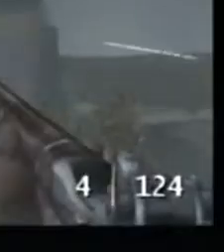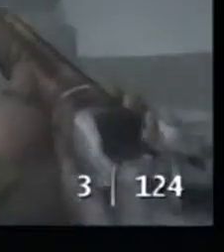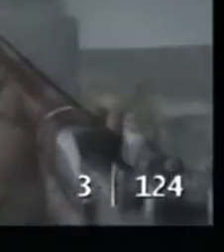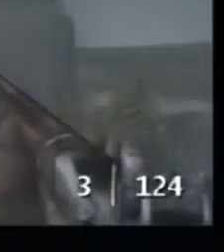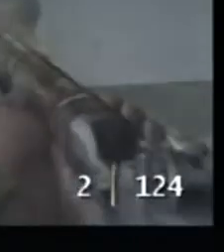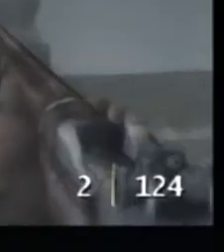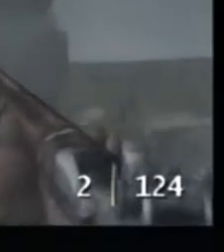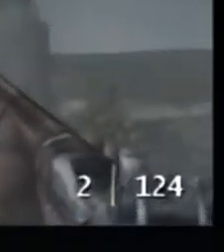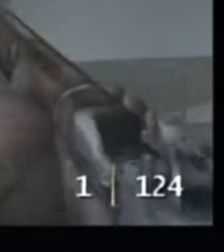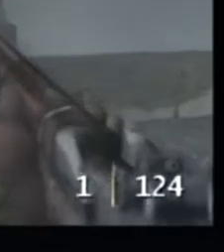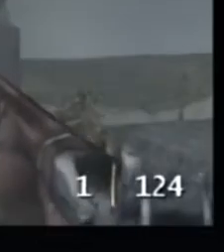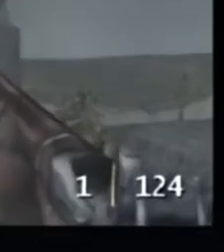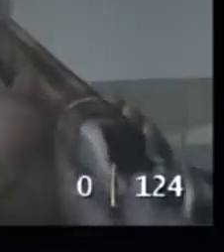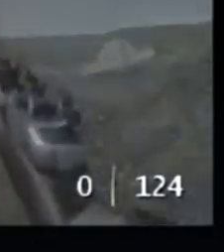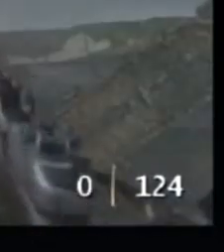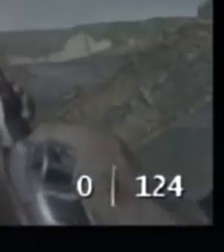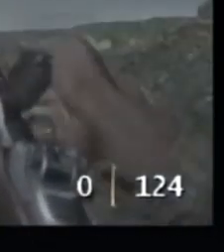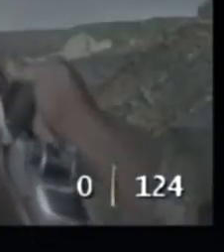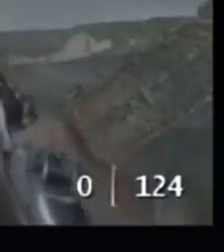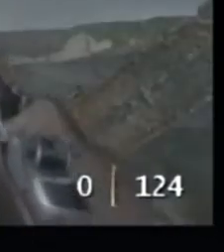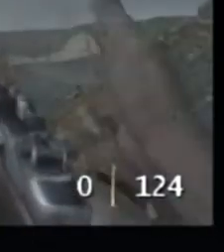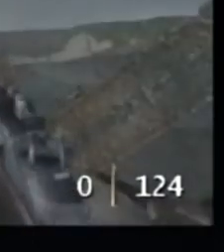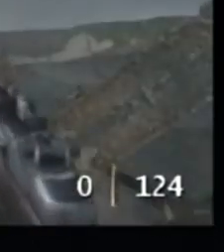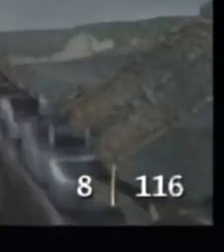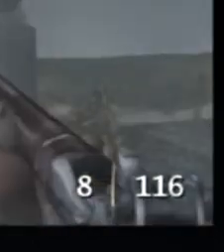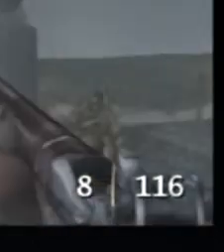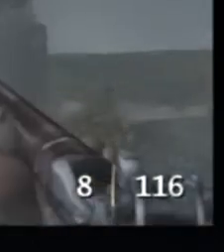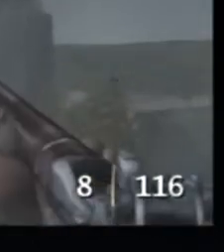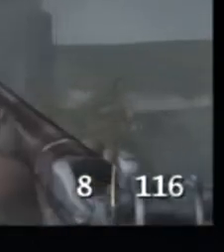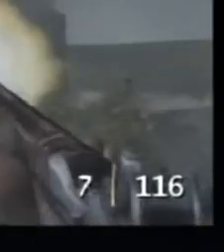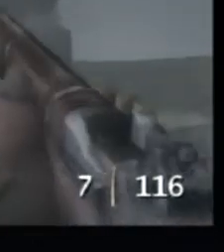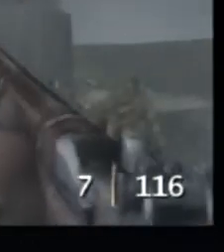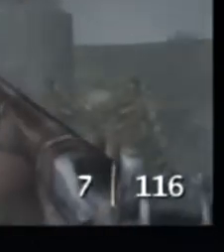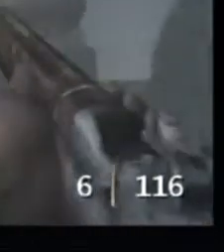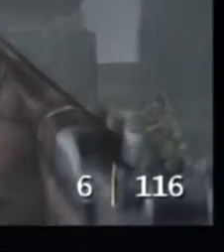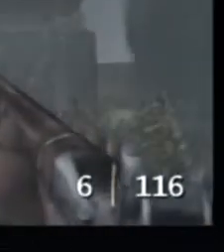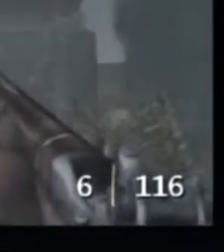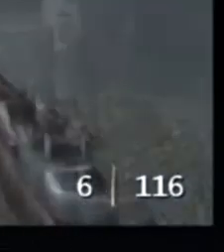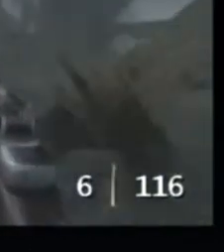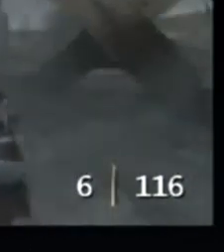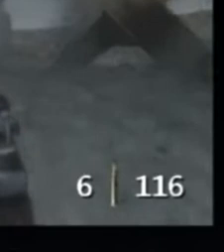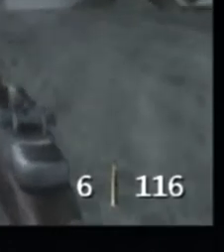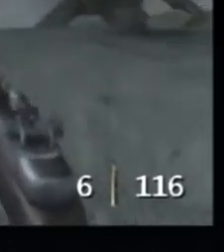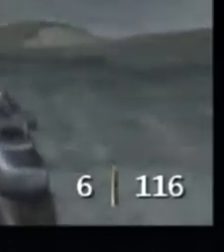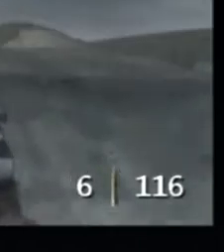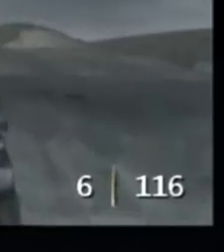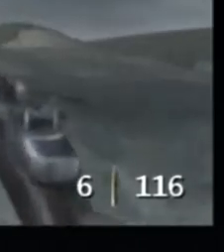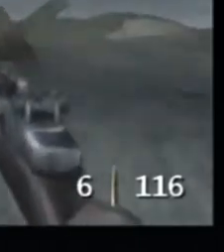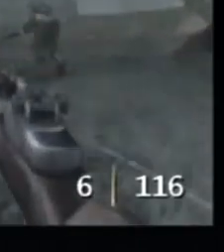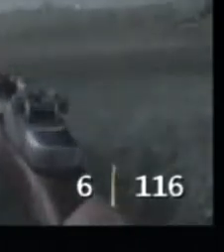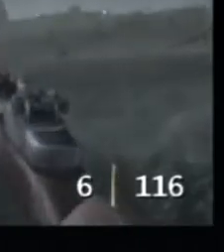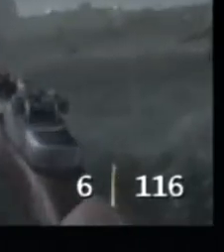off, but try and get a few rounds off into the machine gun bunkers. There you go, he's gone. Off he